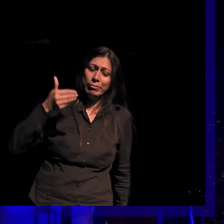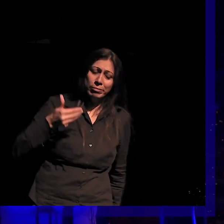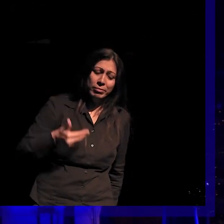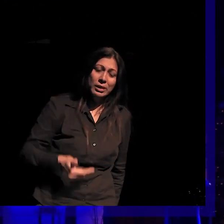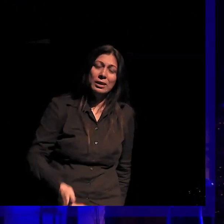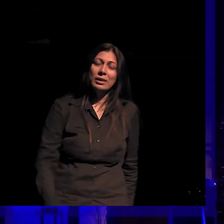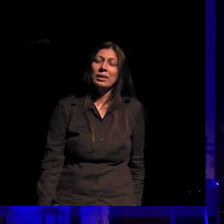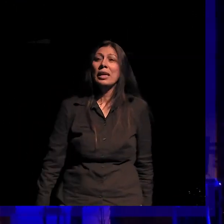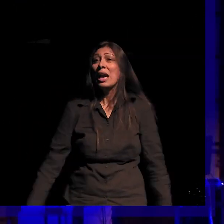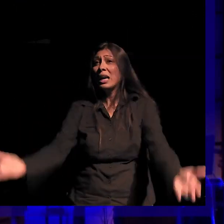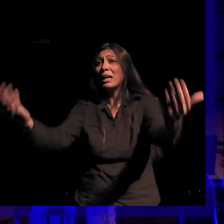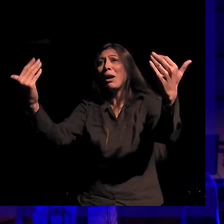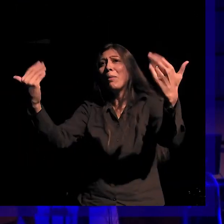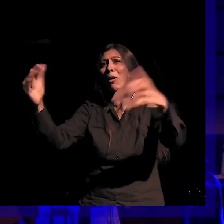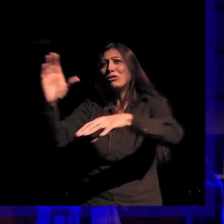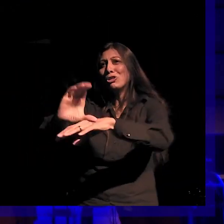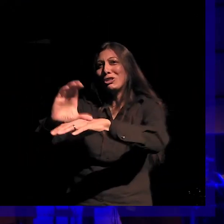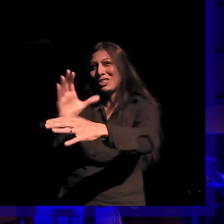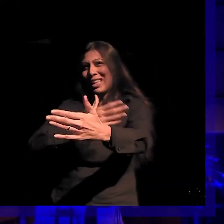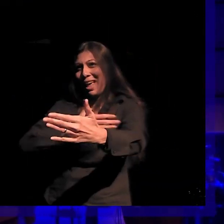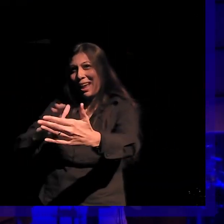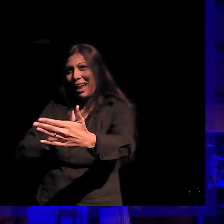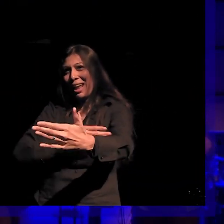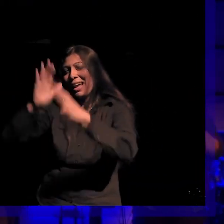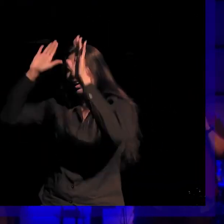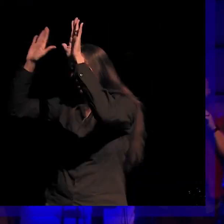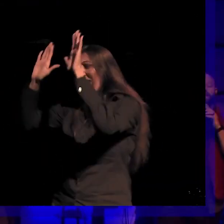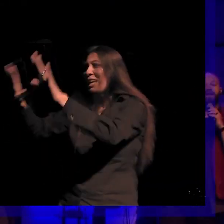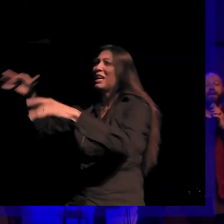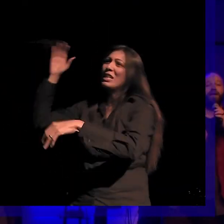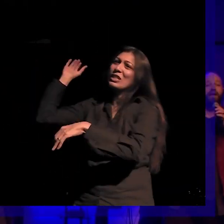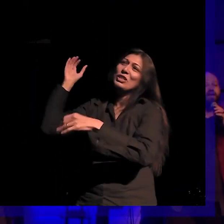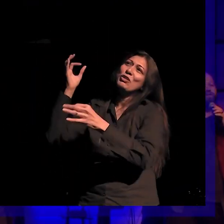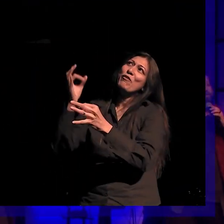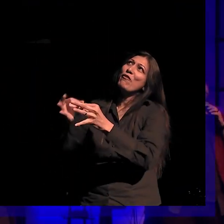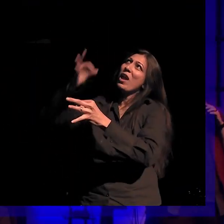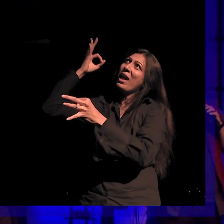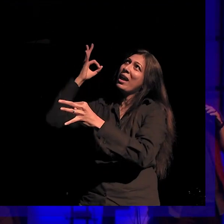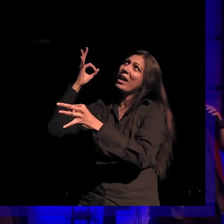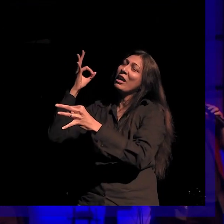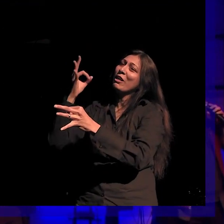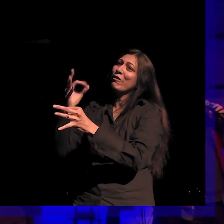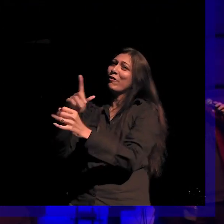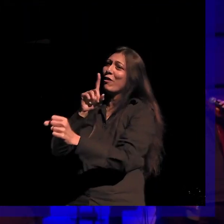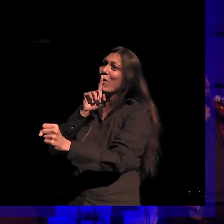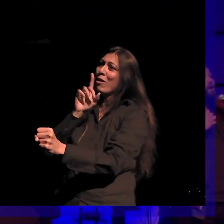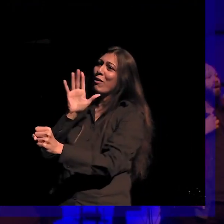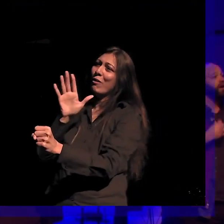to you. Come on, church, let's sing that. Great is your